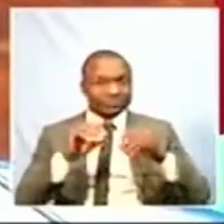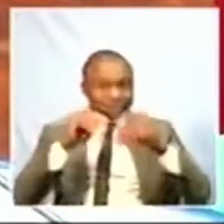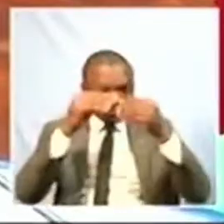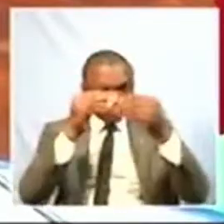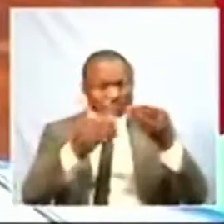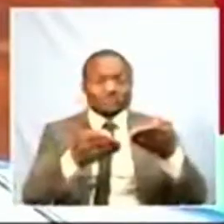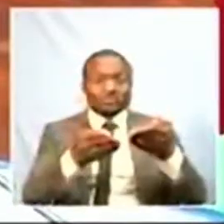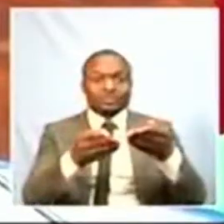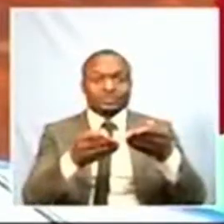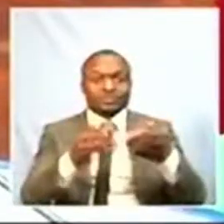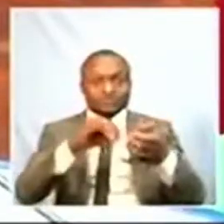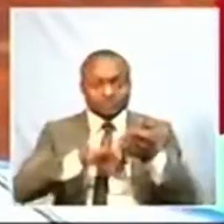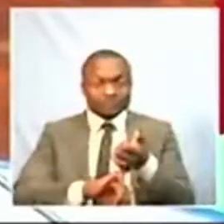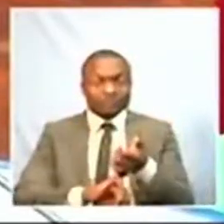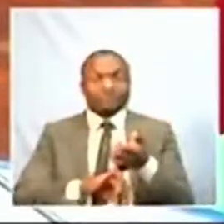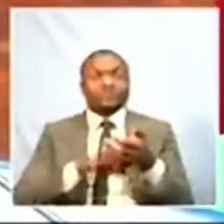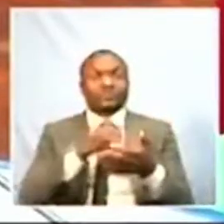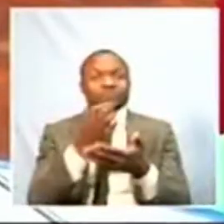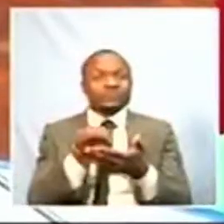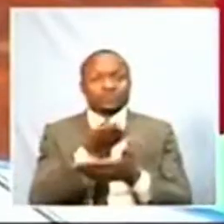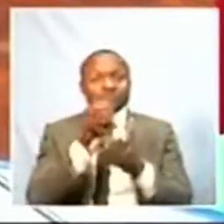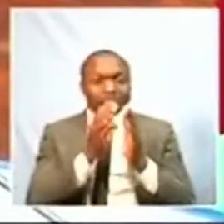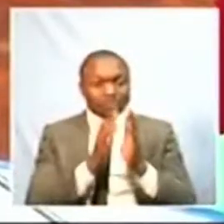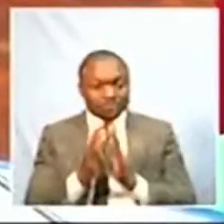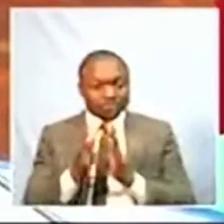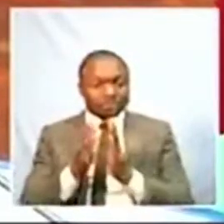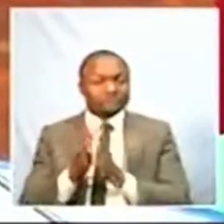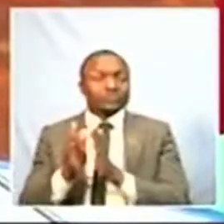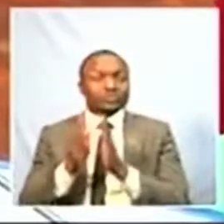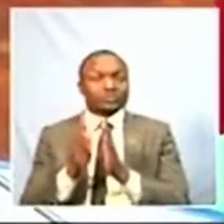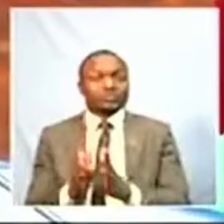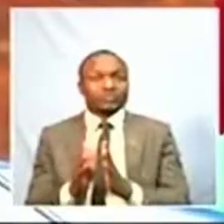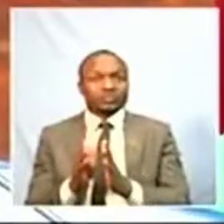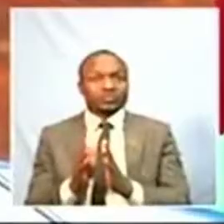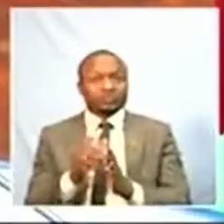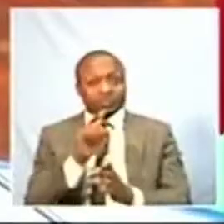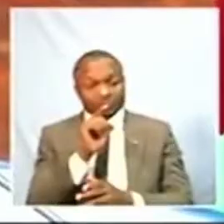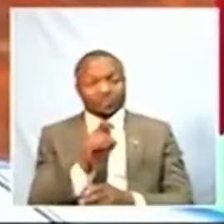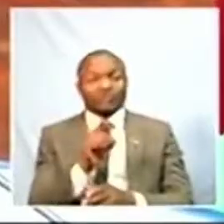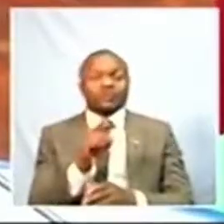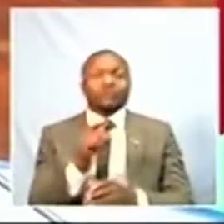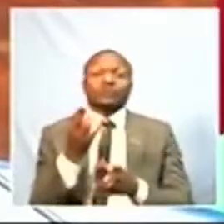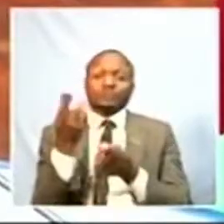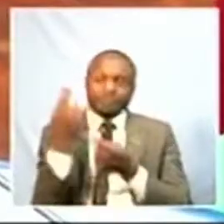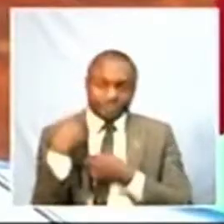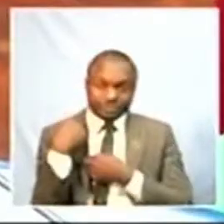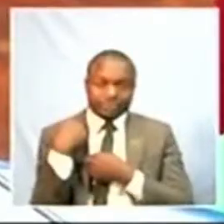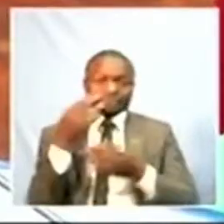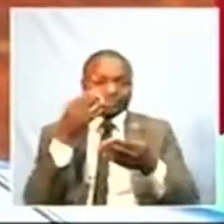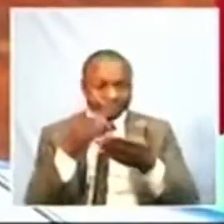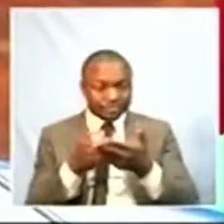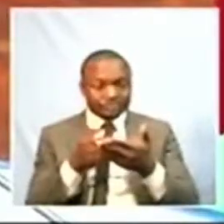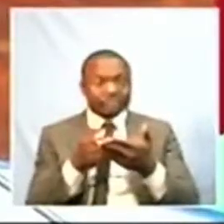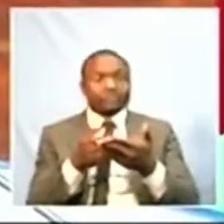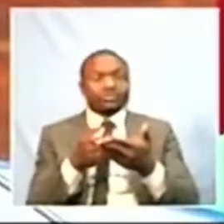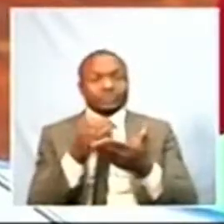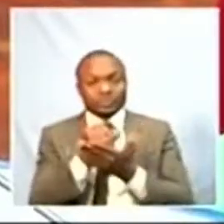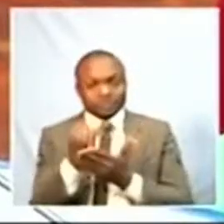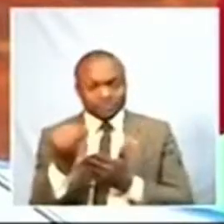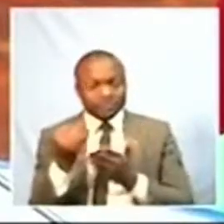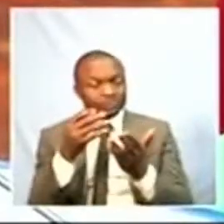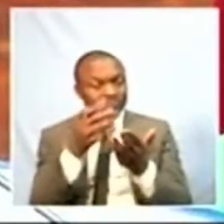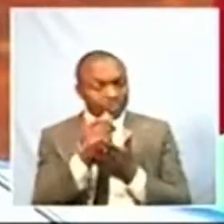by our socio-economic planner, being the actual technocrat in this area. The funds